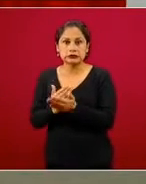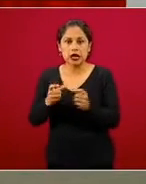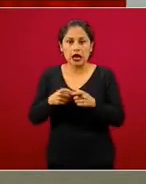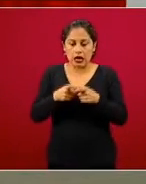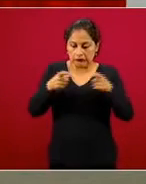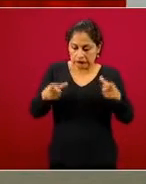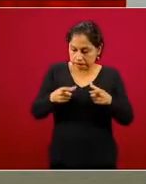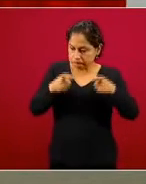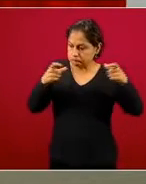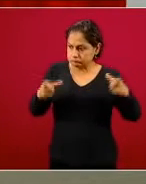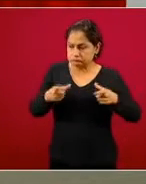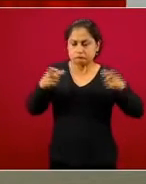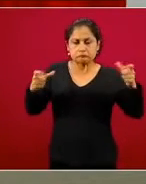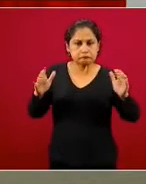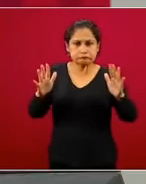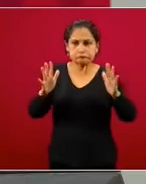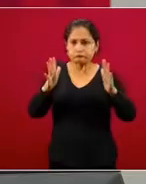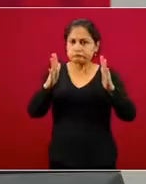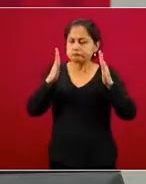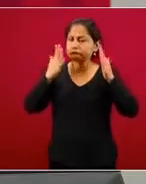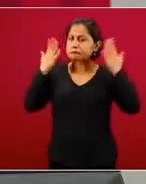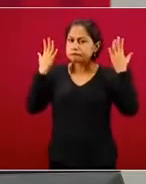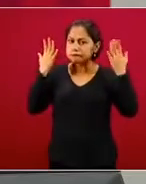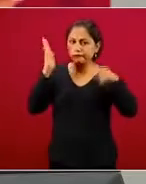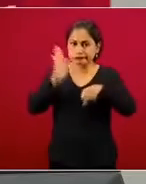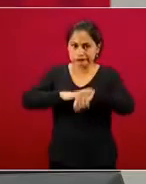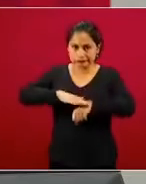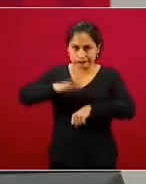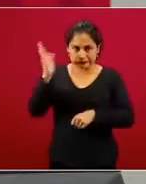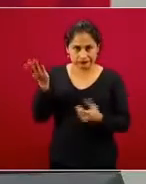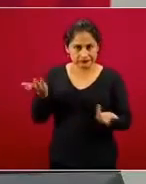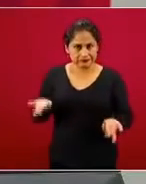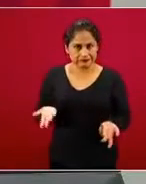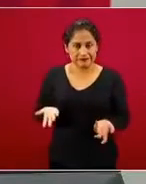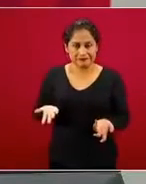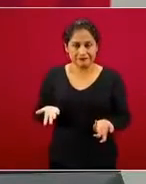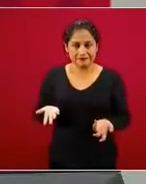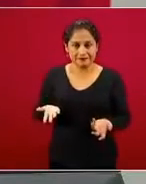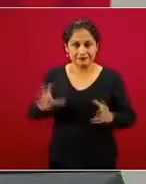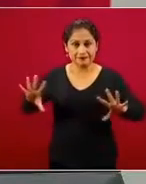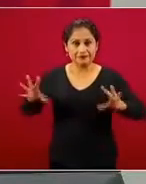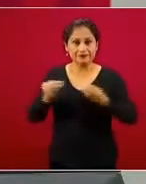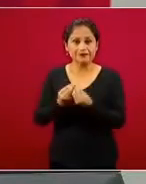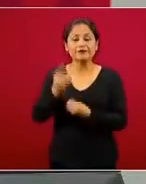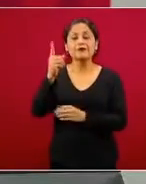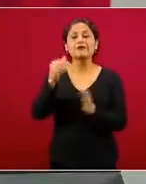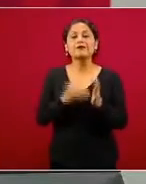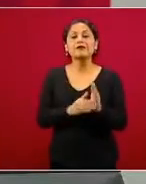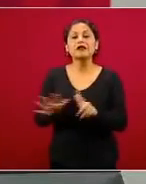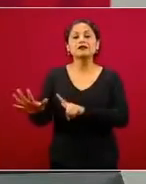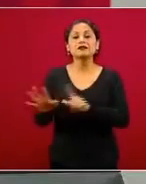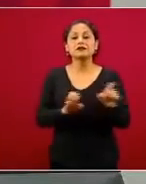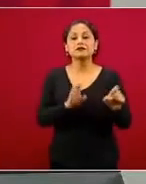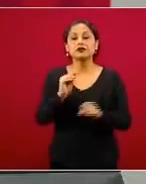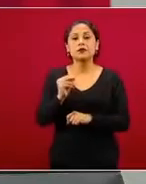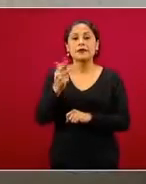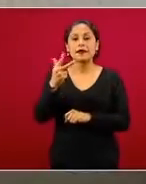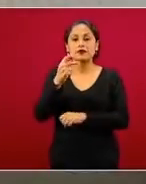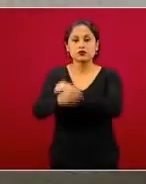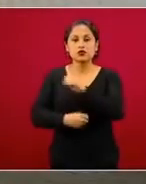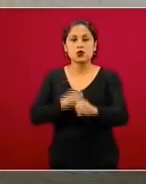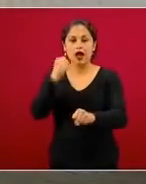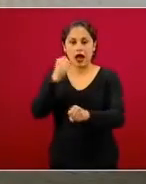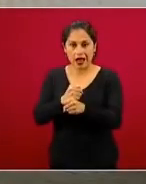took 20 days to have the first 10 cases, and then it only takes us 10 days to have 10 cases, then only 5 days, then only 1